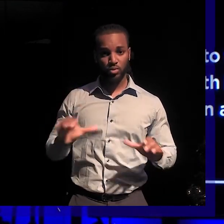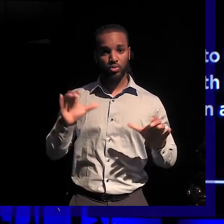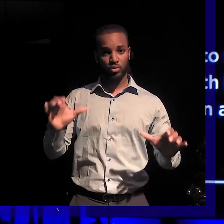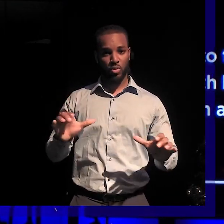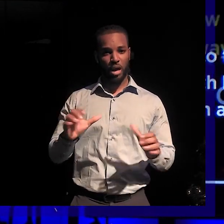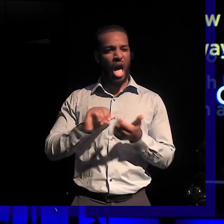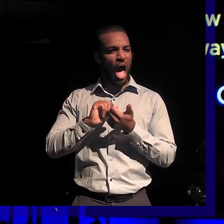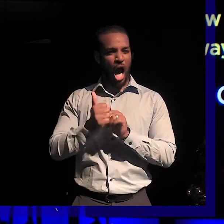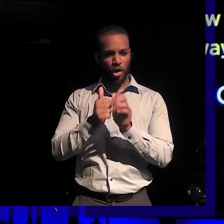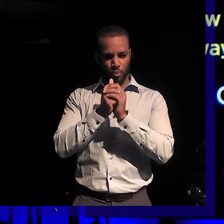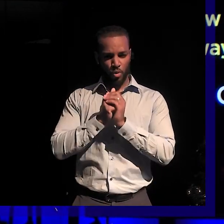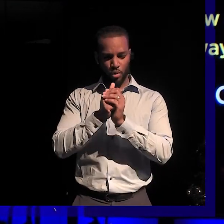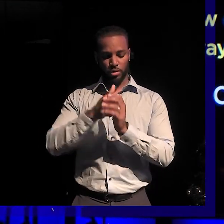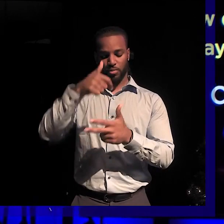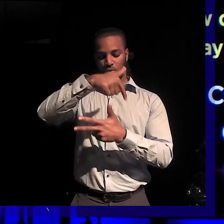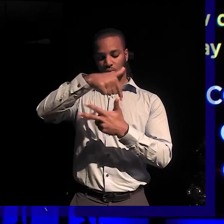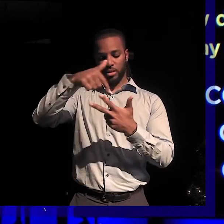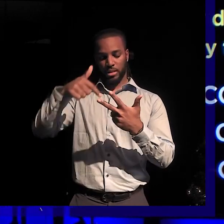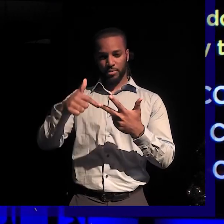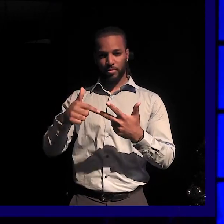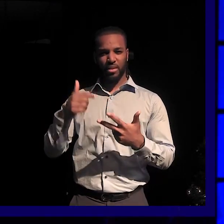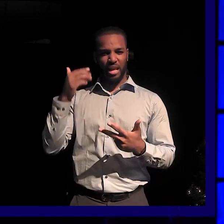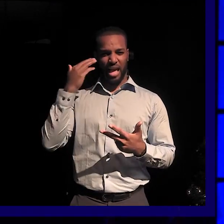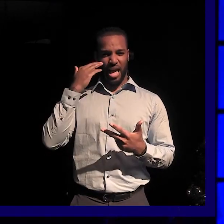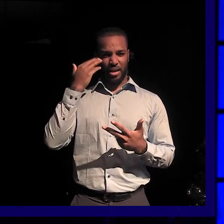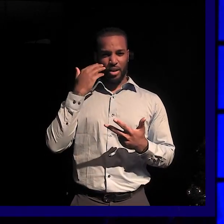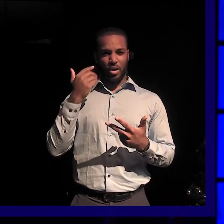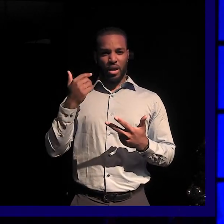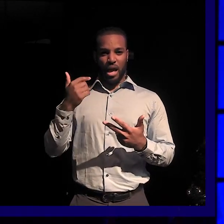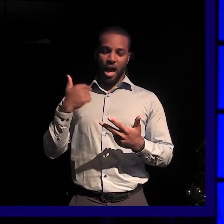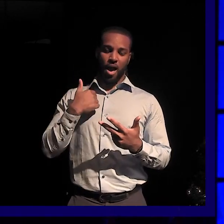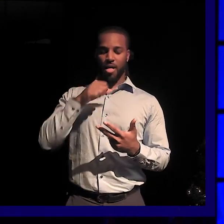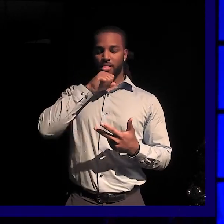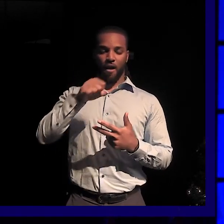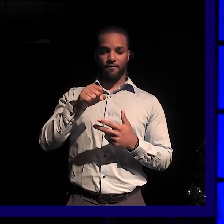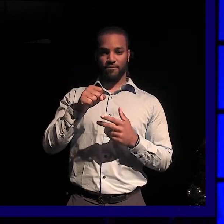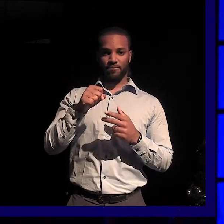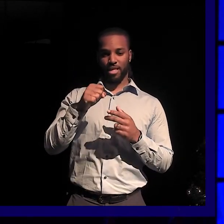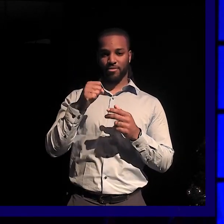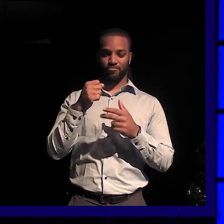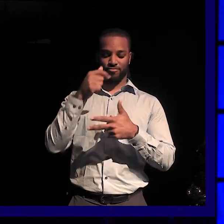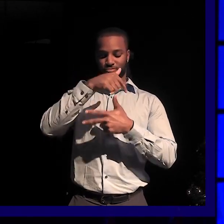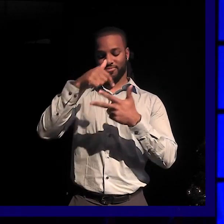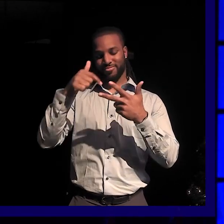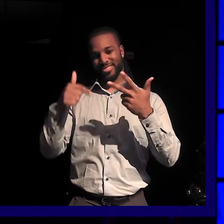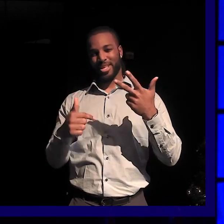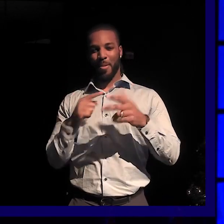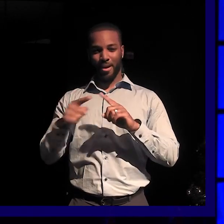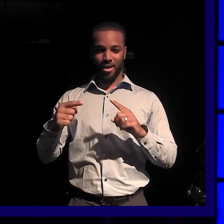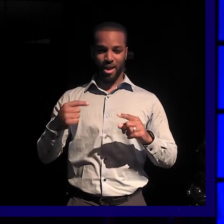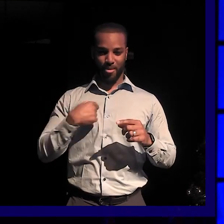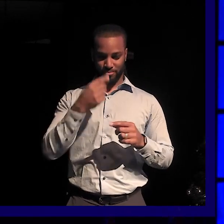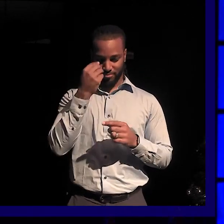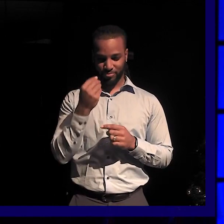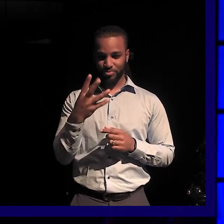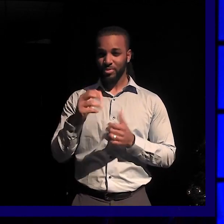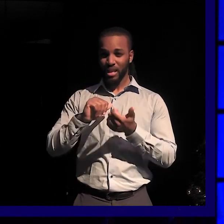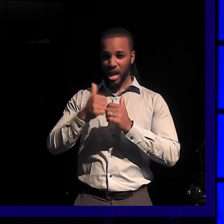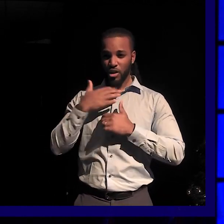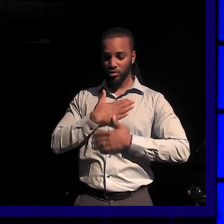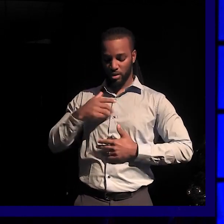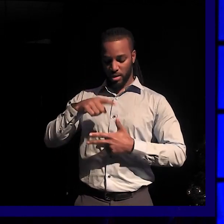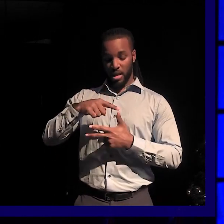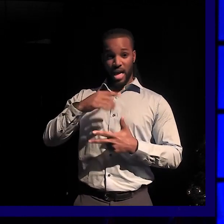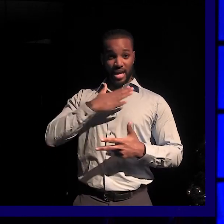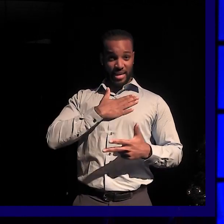joy? Three things. I know I'm an alliteration geek, but three things to help you remember how to worship in a way that gets true joy.